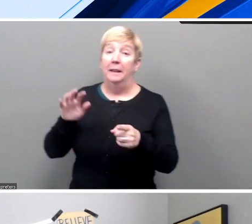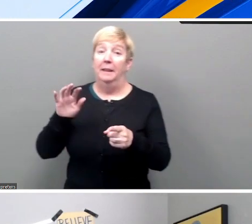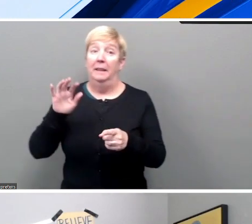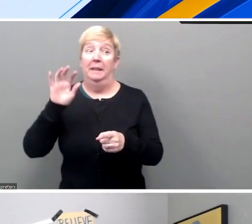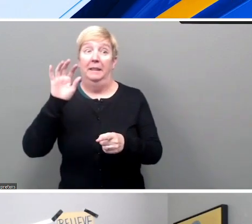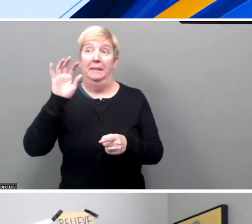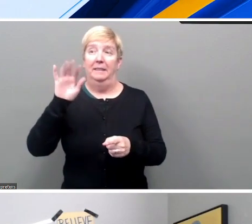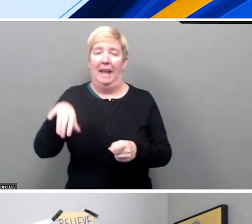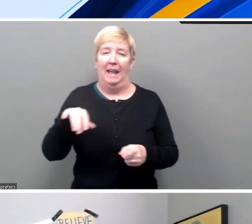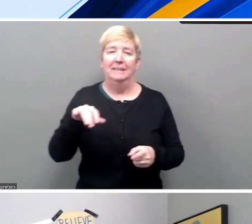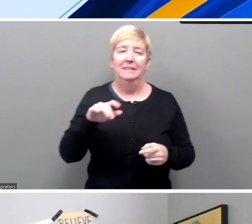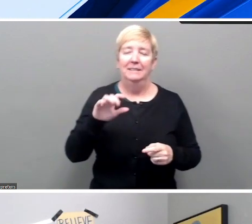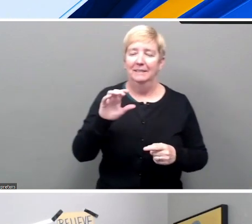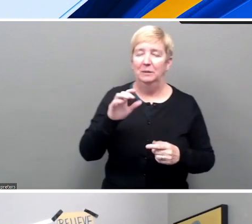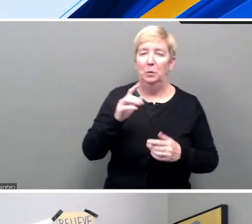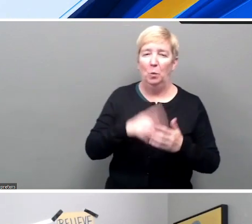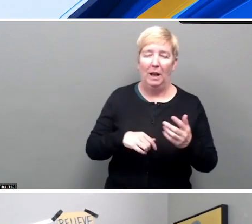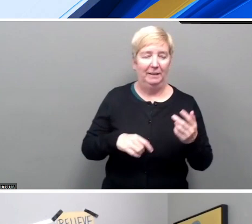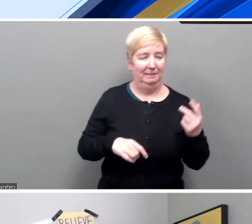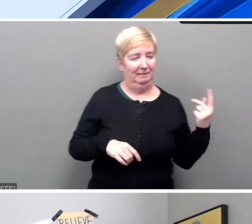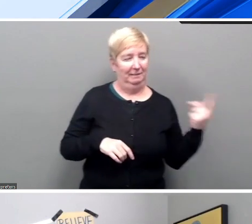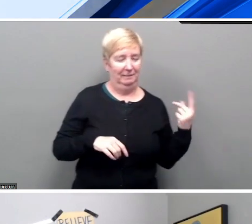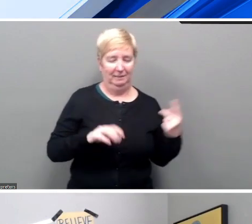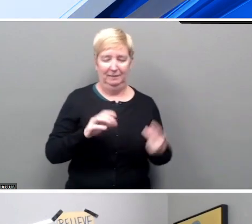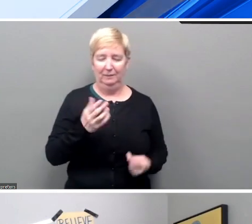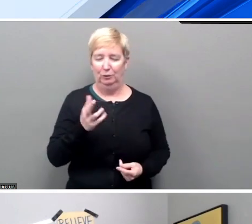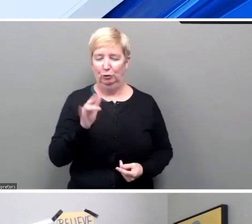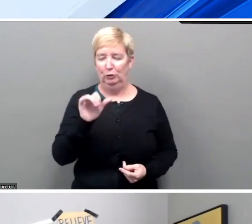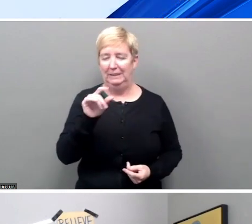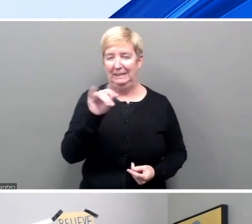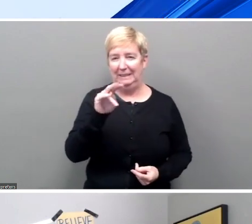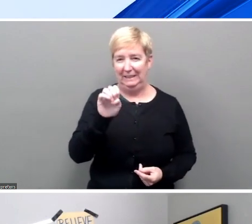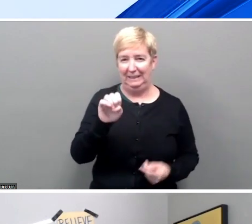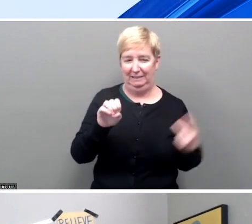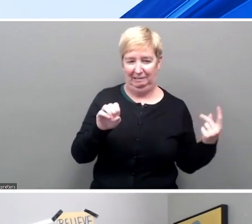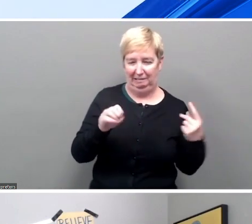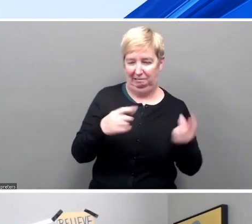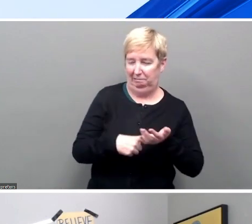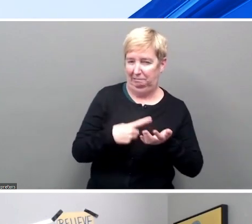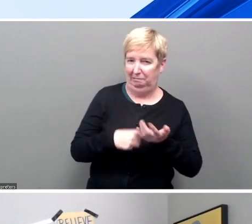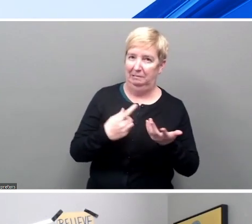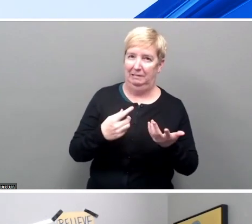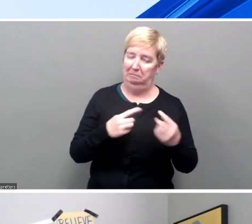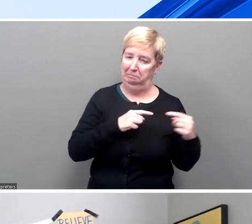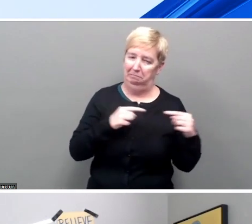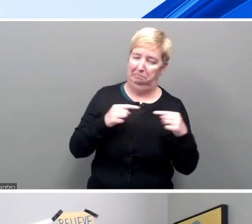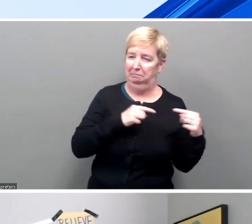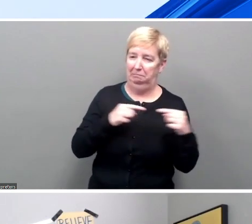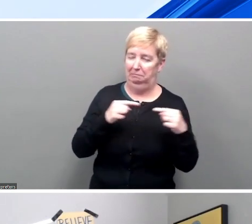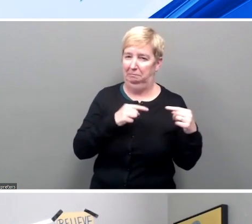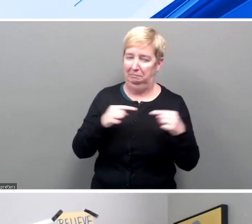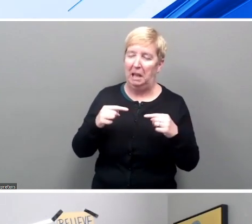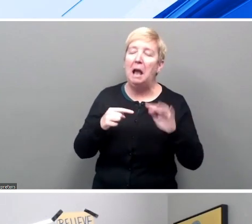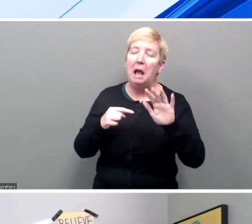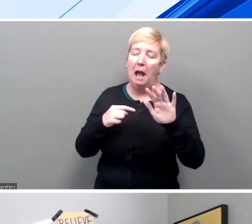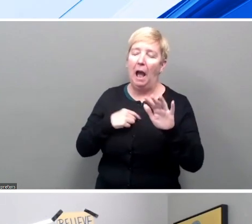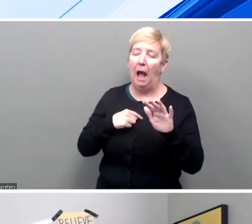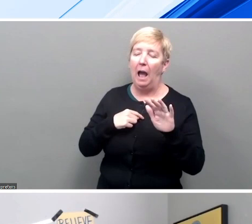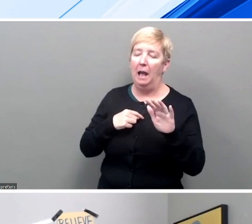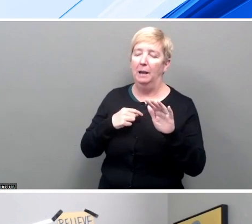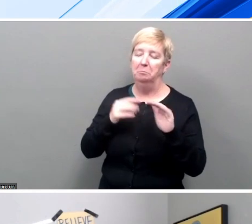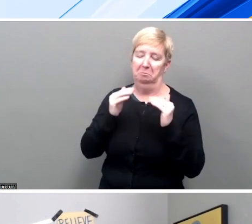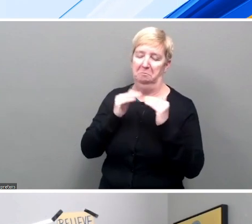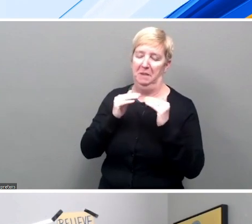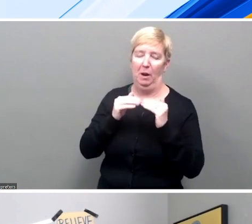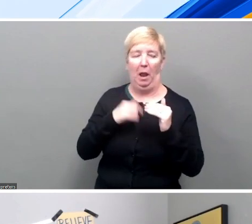that Christine and I wrestle with, like, and debate with each other. And just to be fair, I'm going to let her go first this time,